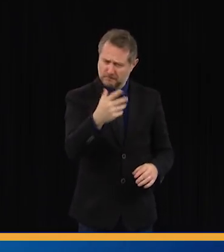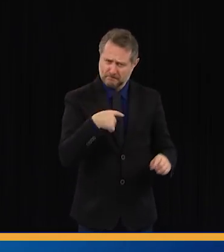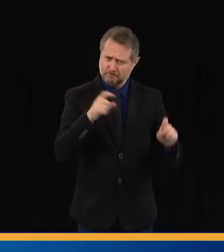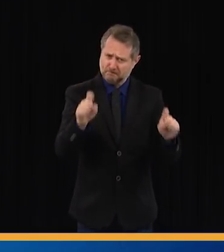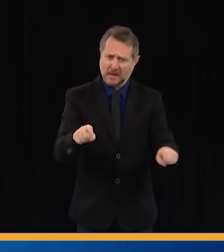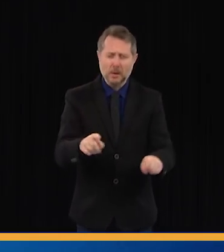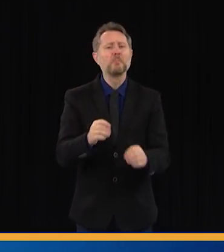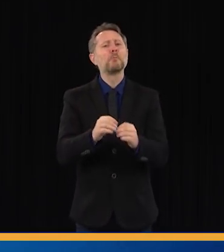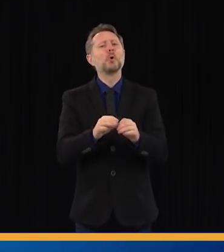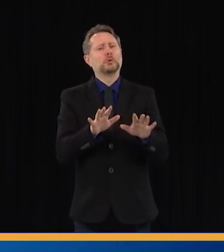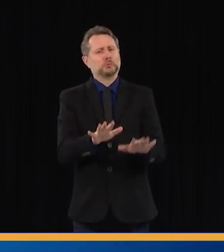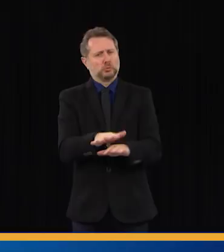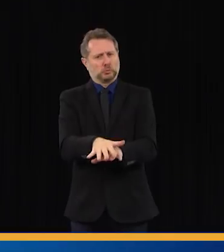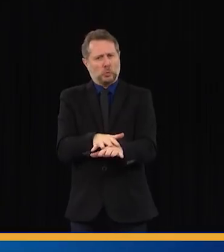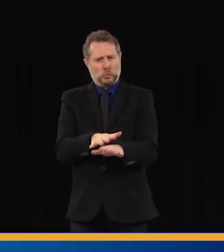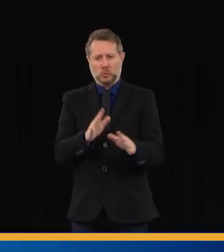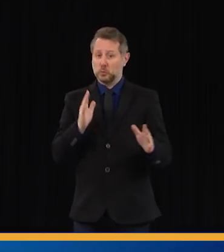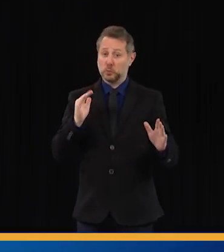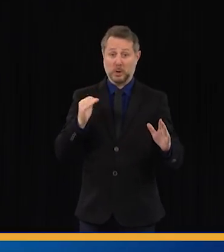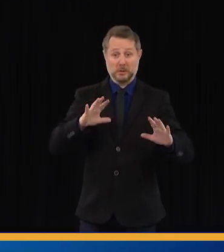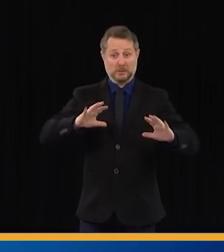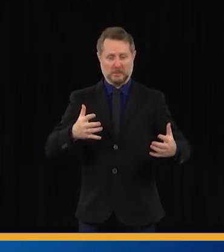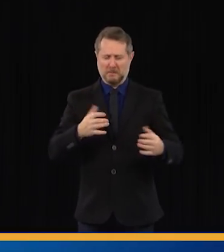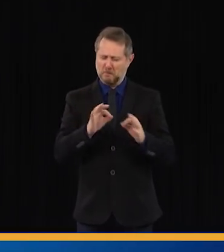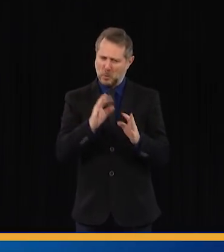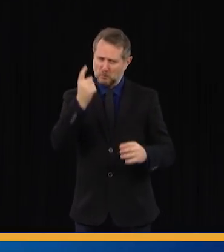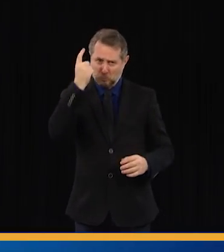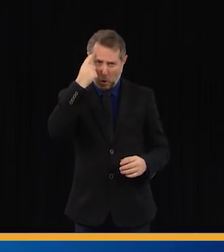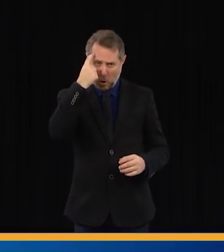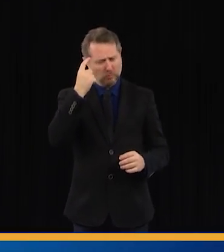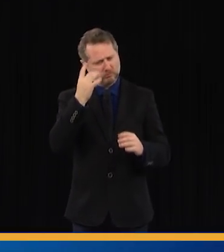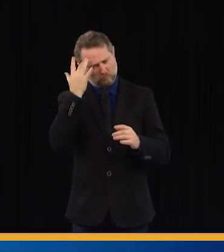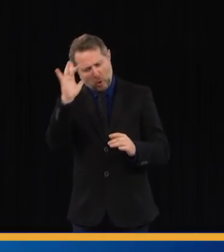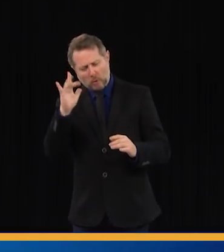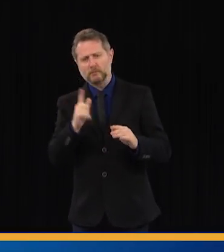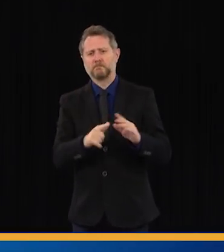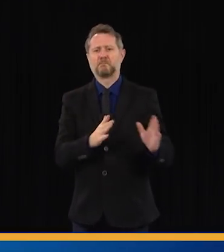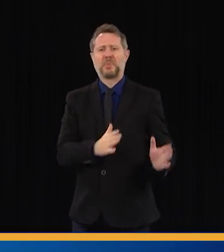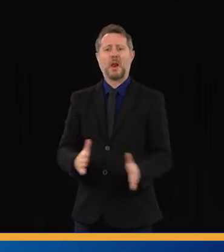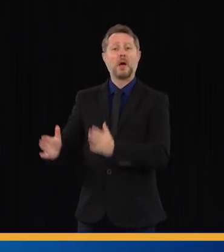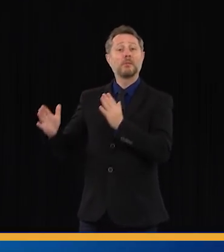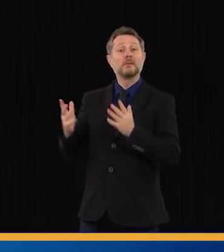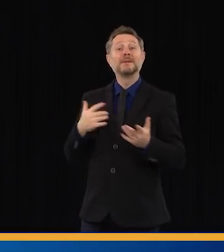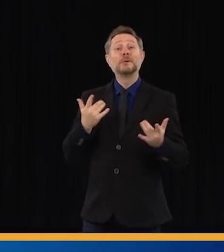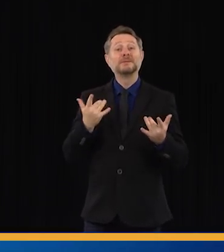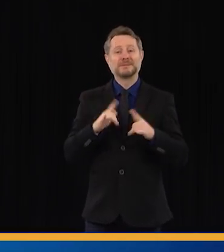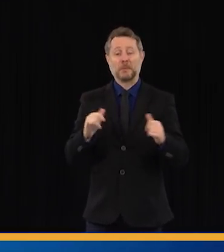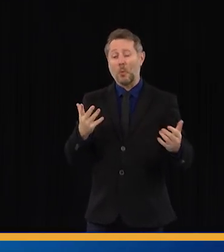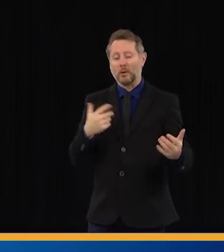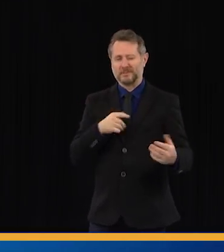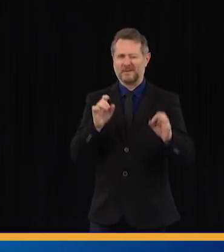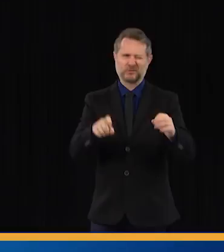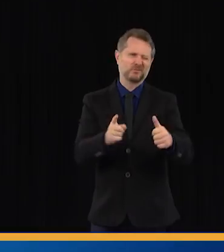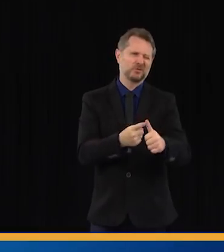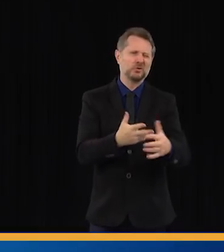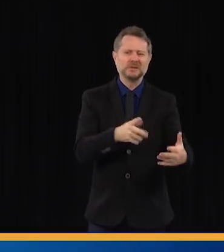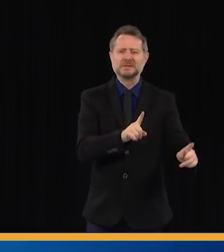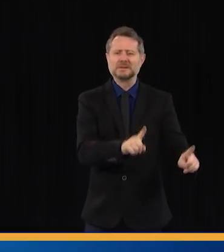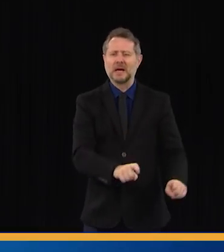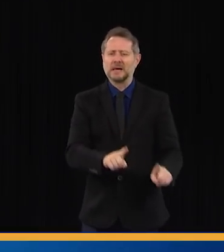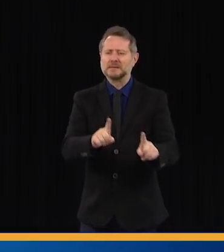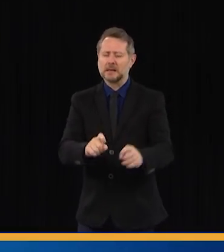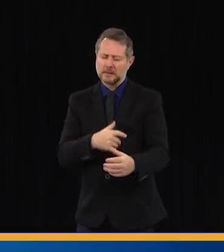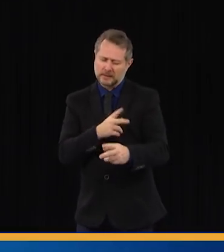and do it intelligently, more testing and more precautions at the